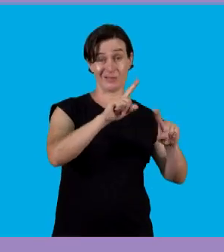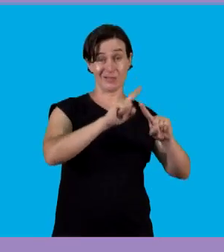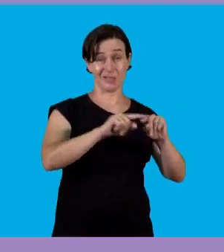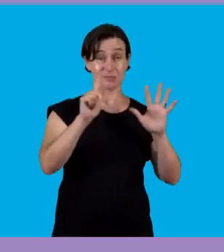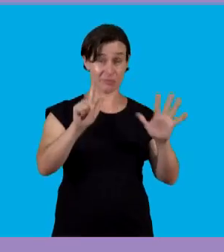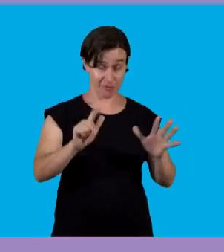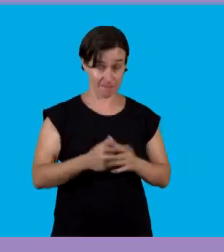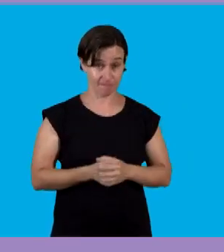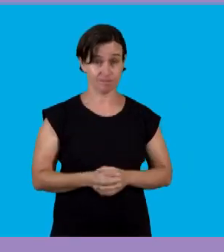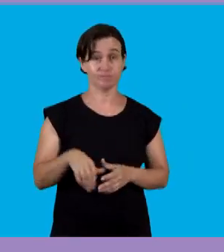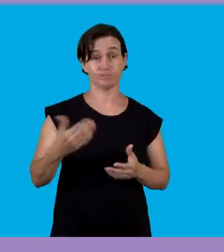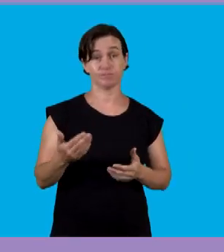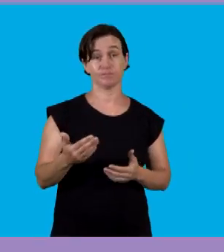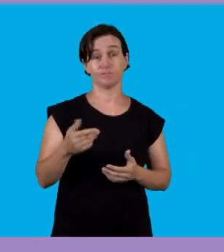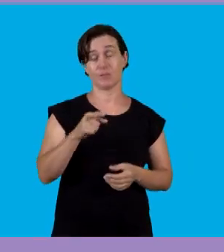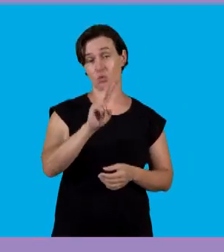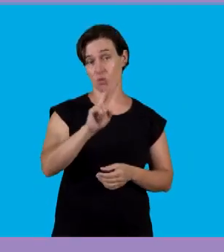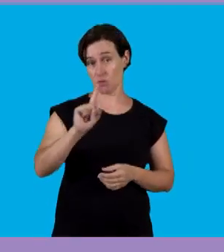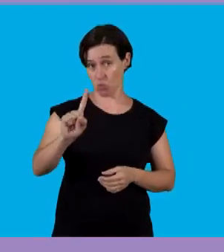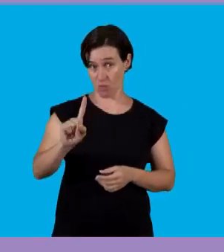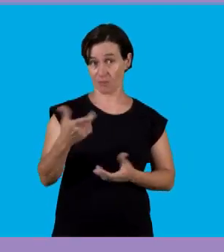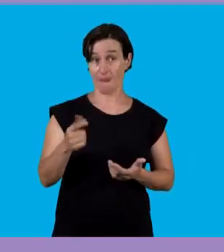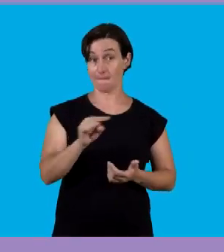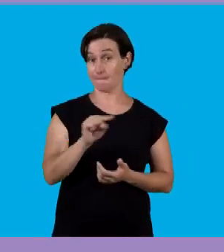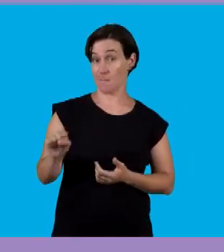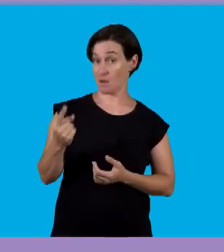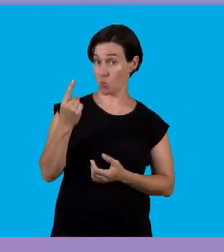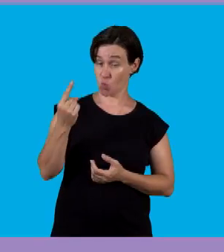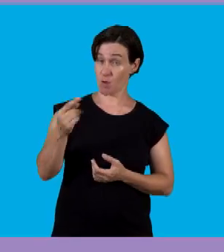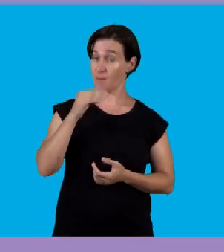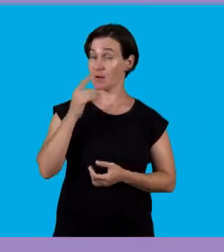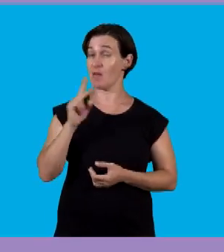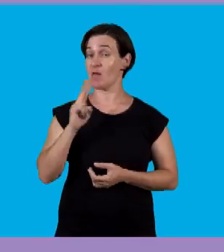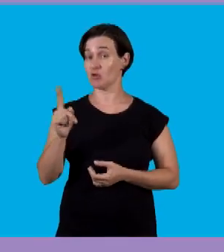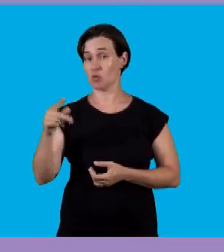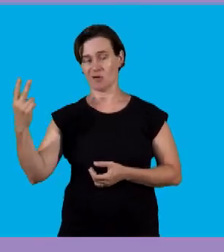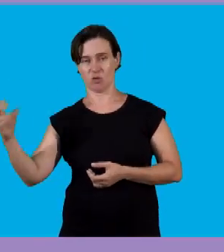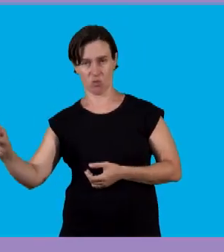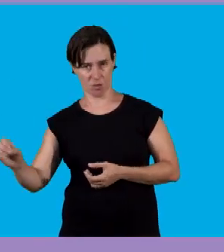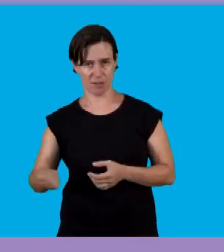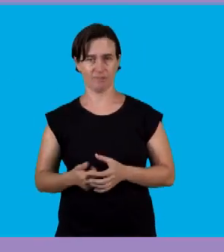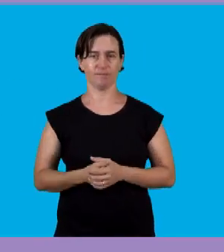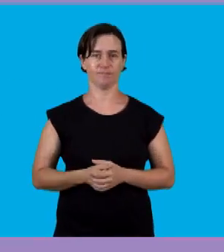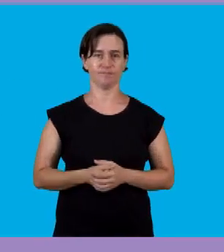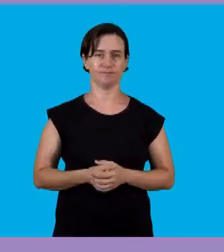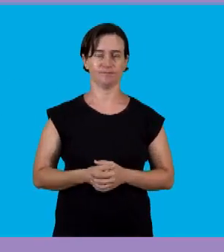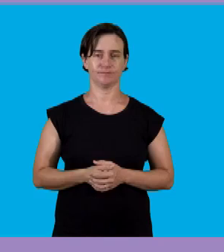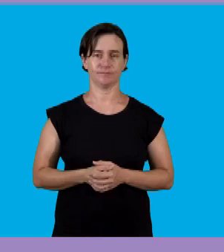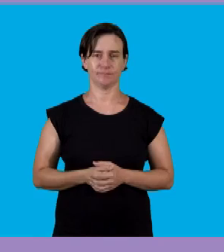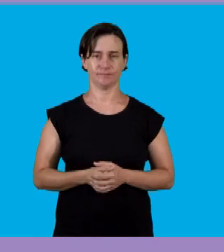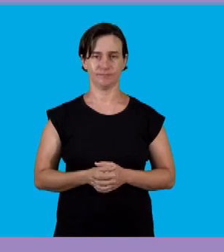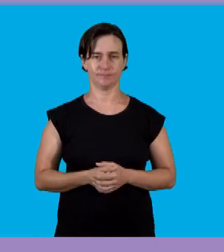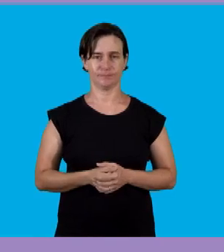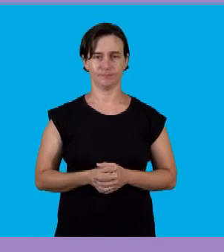7 multiplied by 3, we know that is the 21. And when we subtract 1, that is going to give us an output value